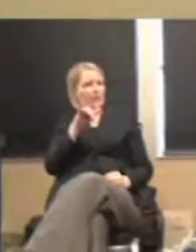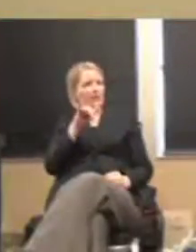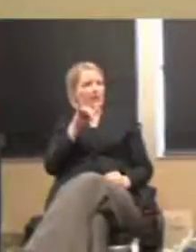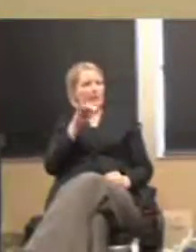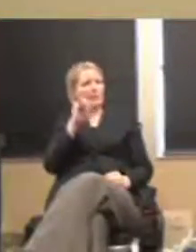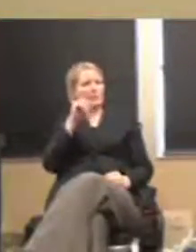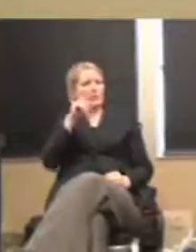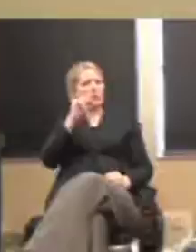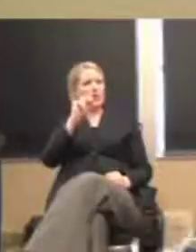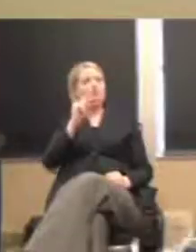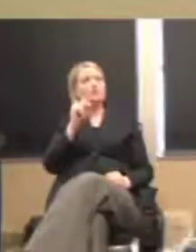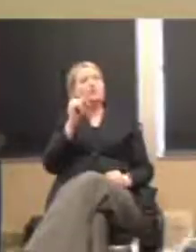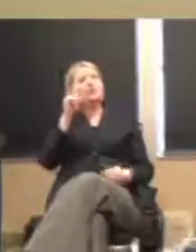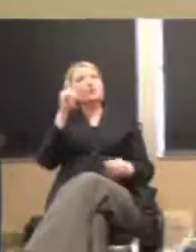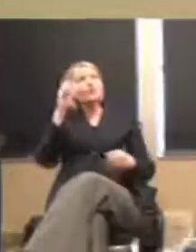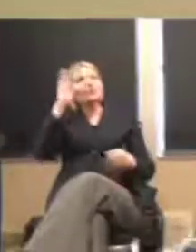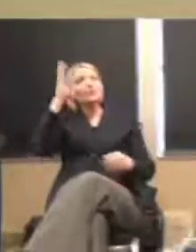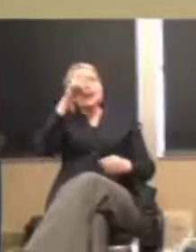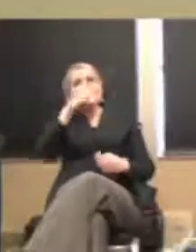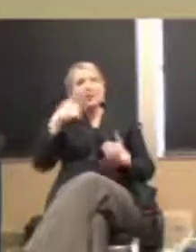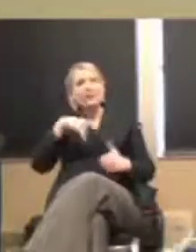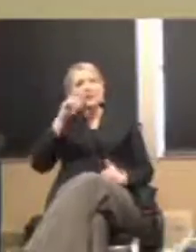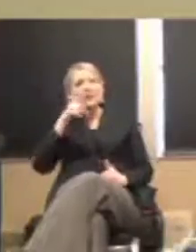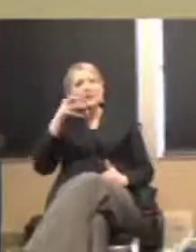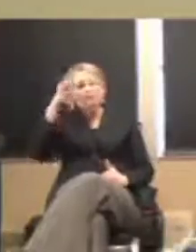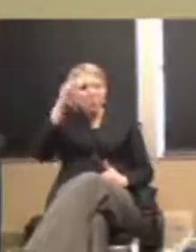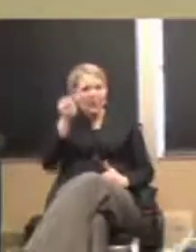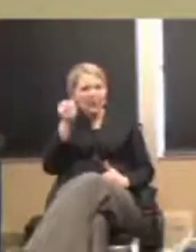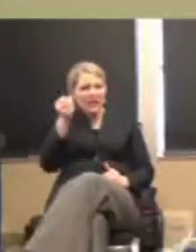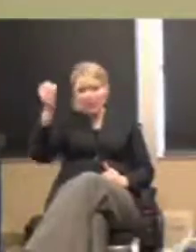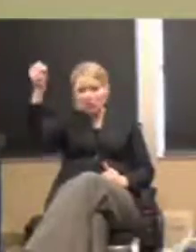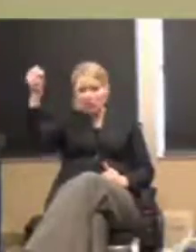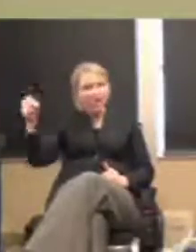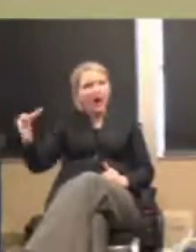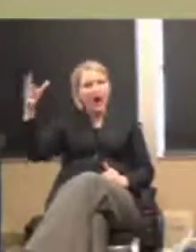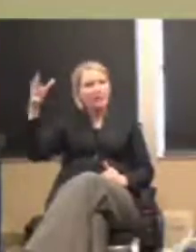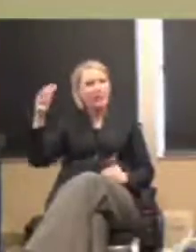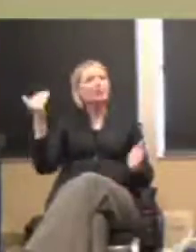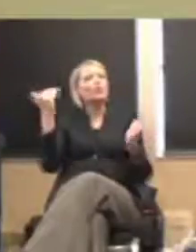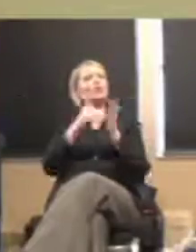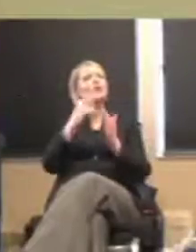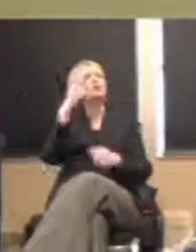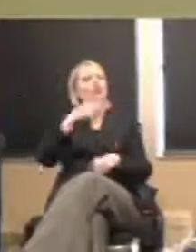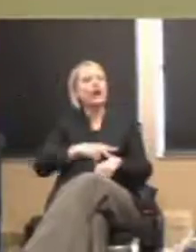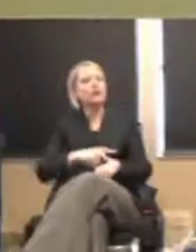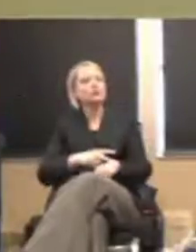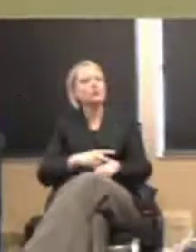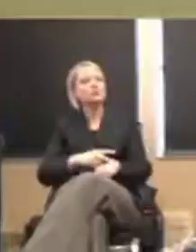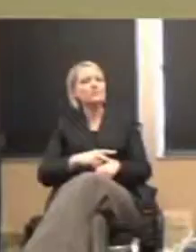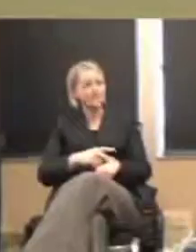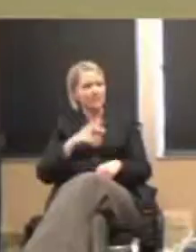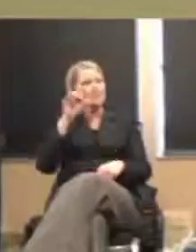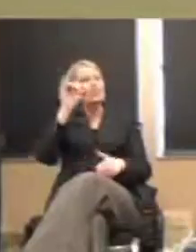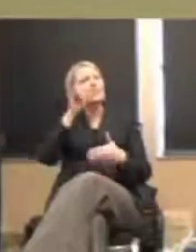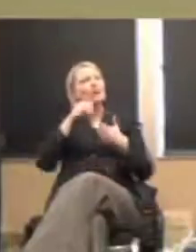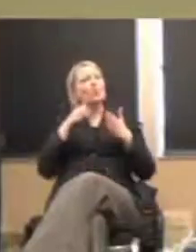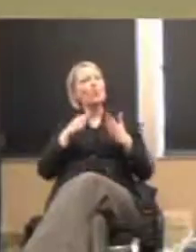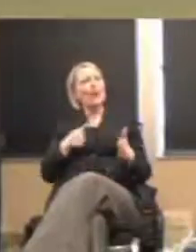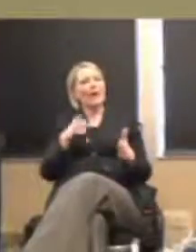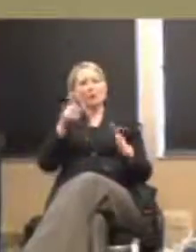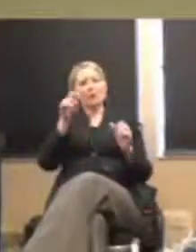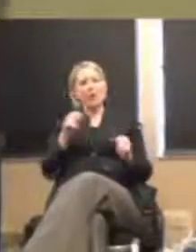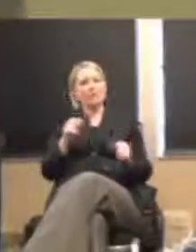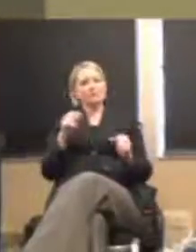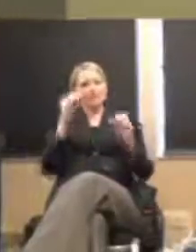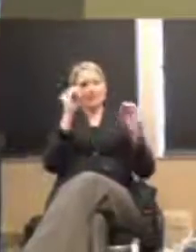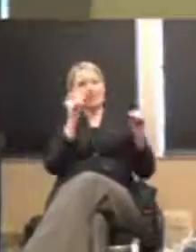lemon, squeeze that lemon, drop the lemon, and repeat it 2 times. So these are different ways that you can